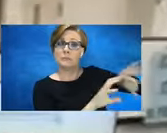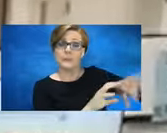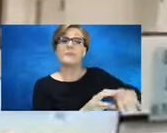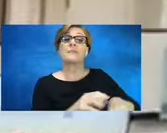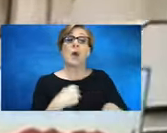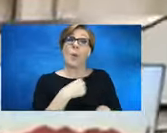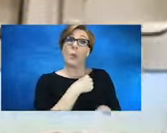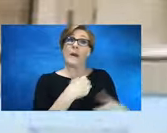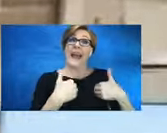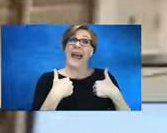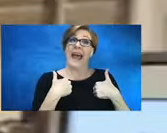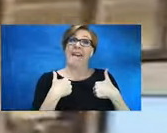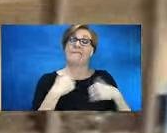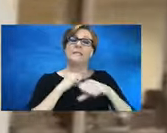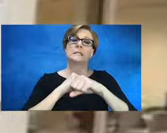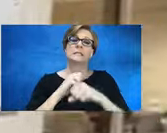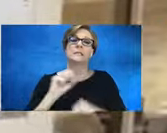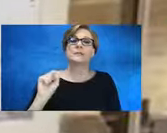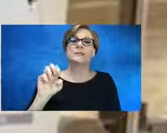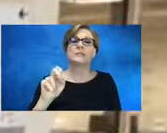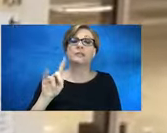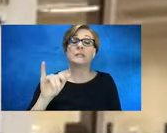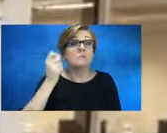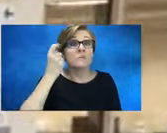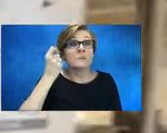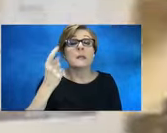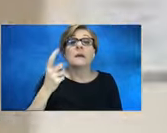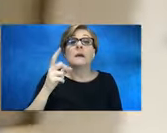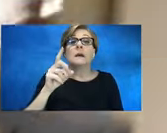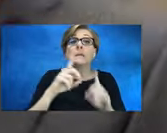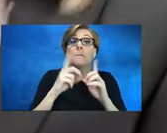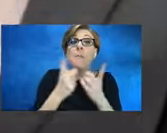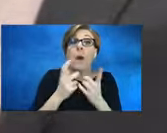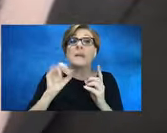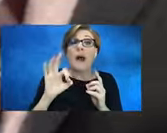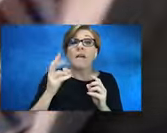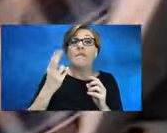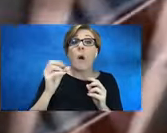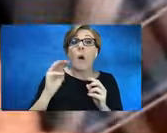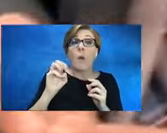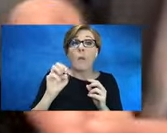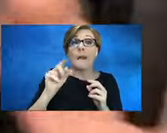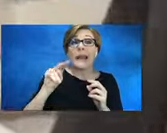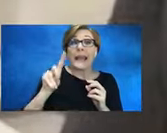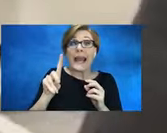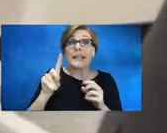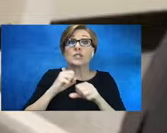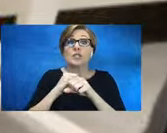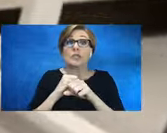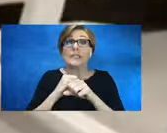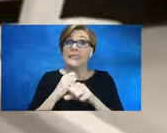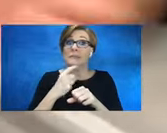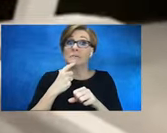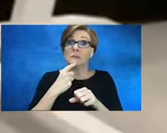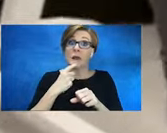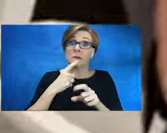Security has designated all tabulation equipment as critical infrastructure. And they've told elections departments that we